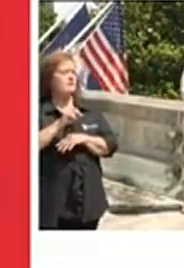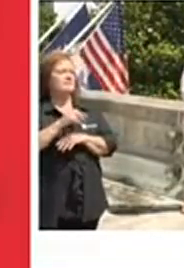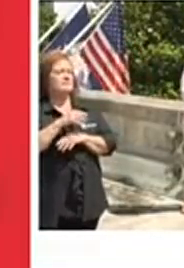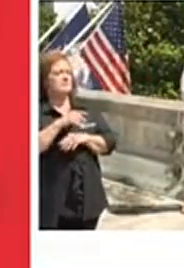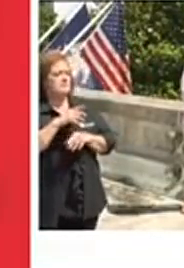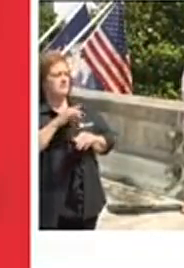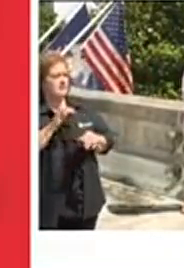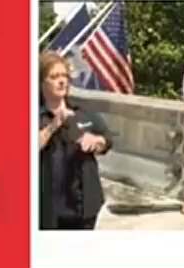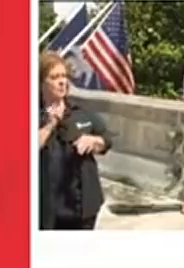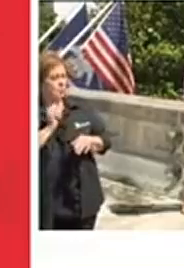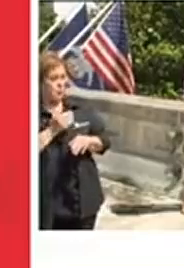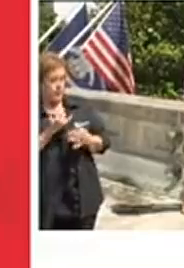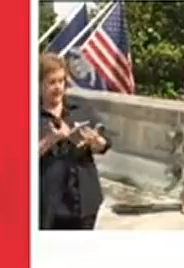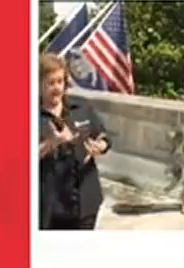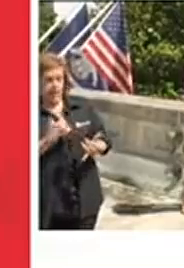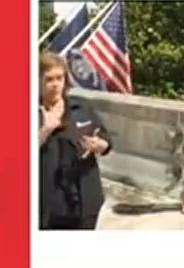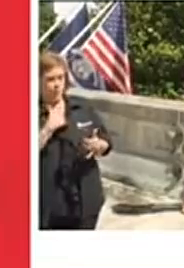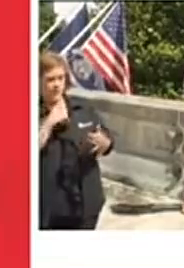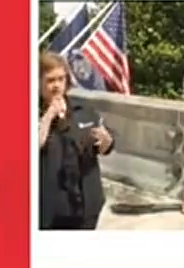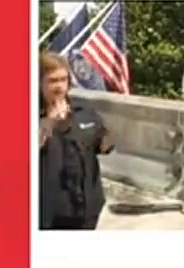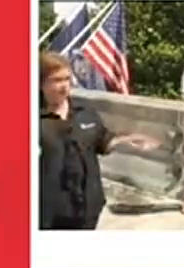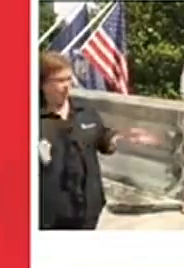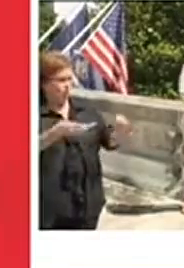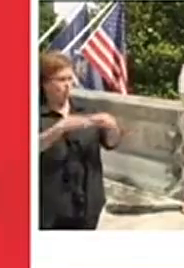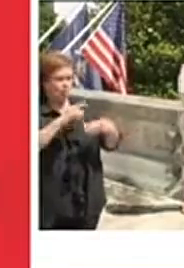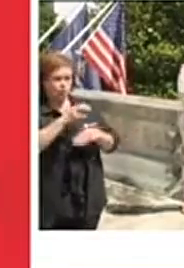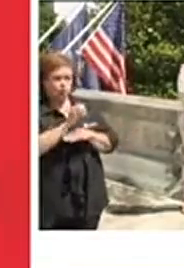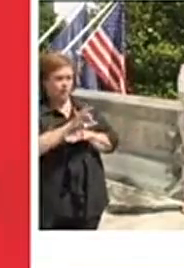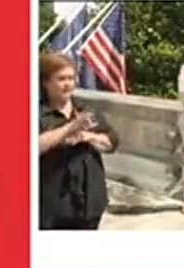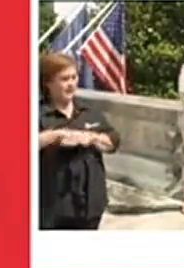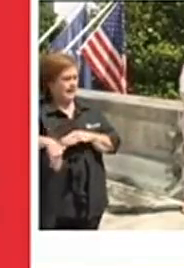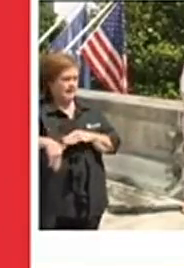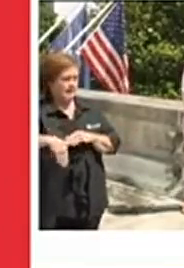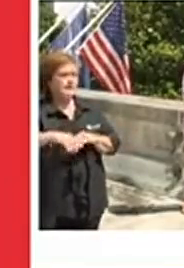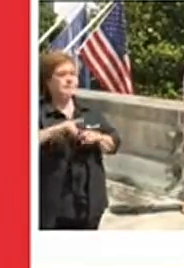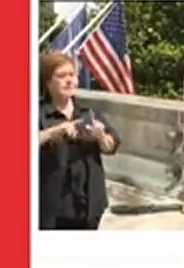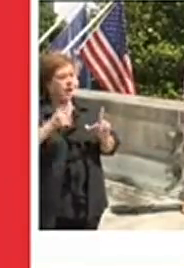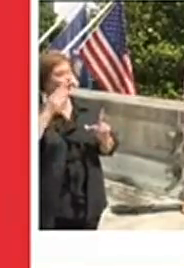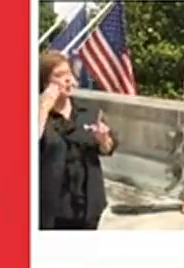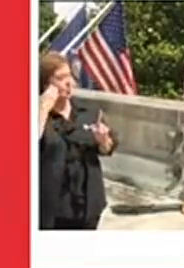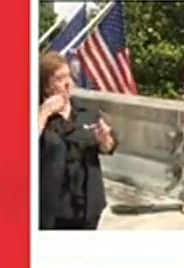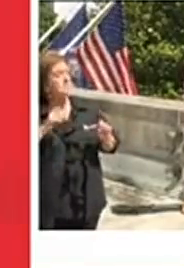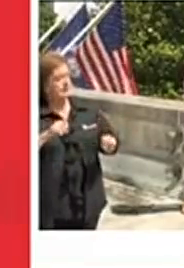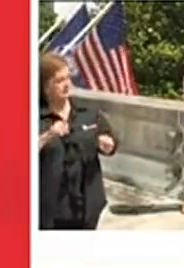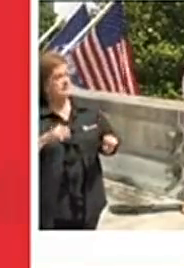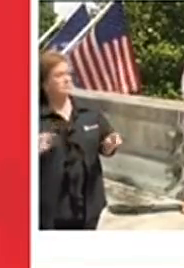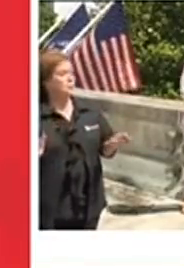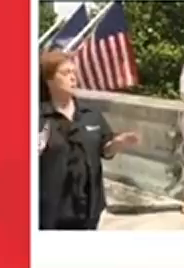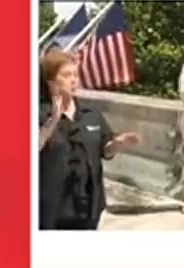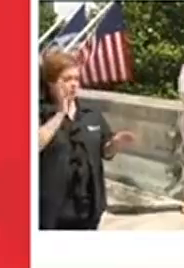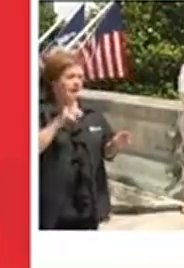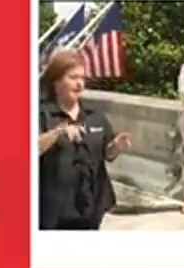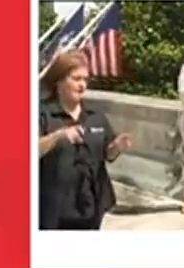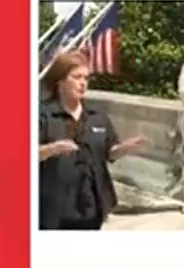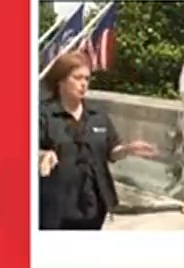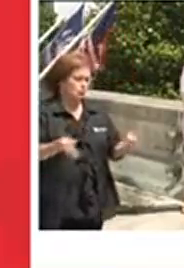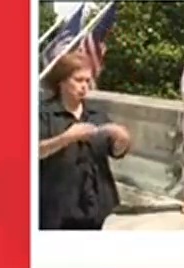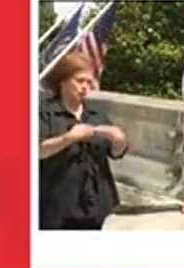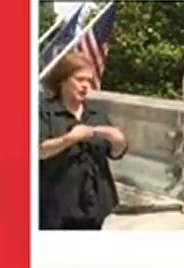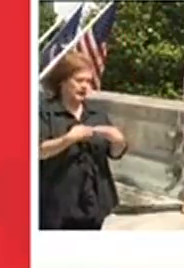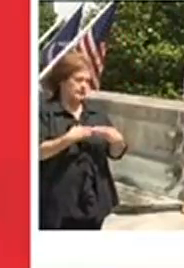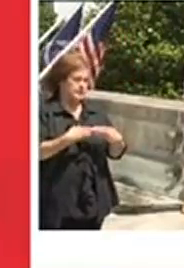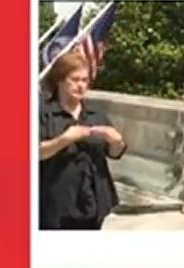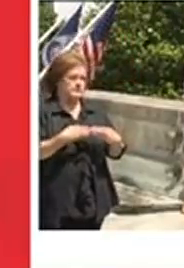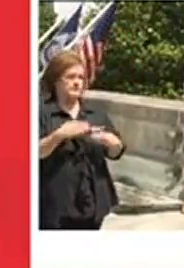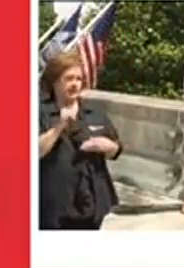not closing Chef Highway Floodgate. However, as we all know from past experience, that could change rapidly, and the situation out there could change